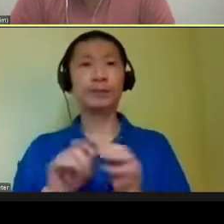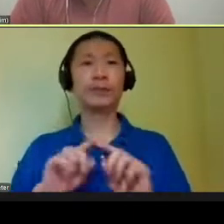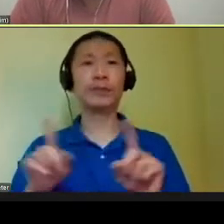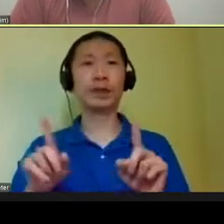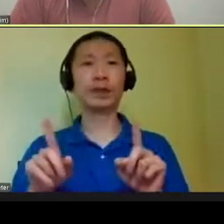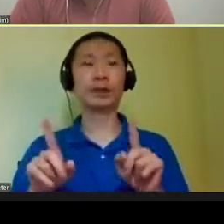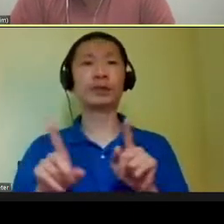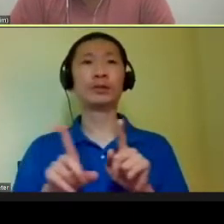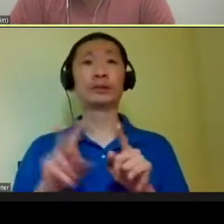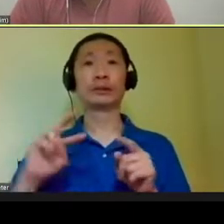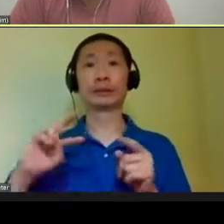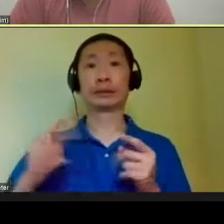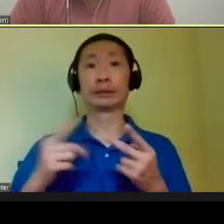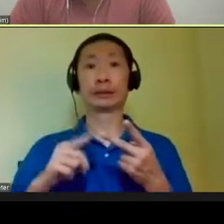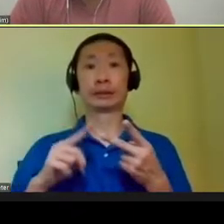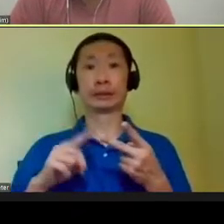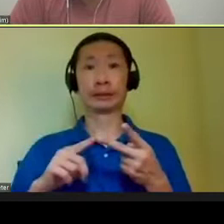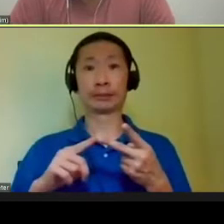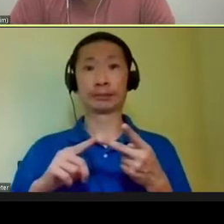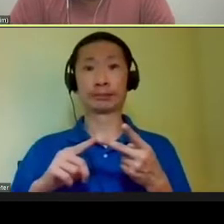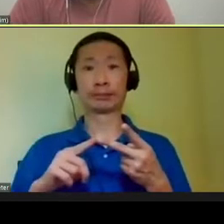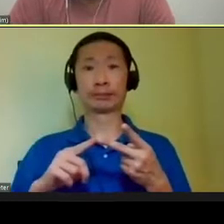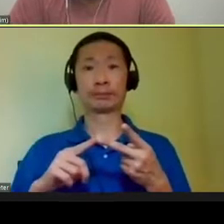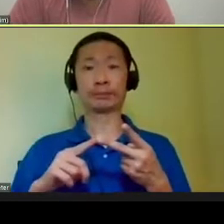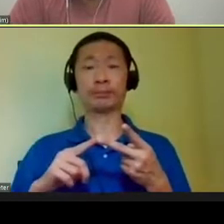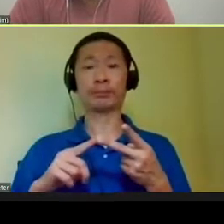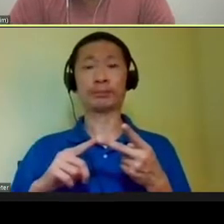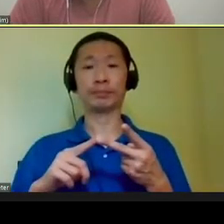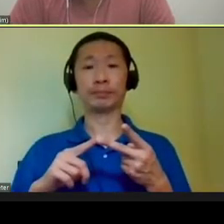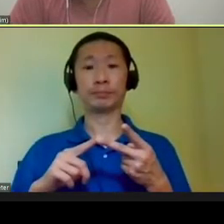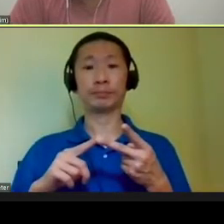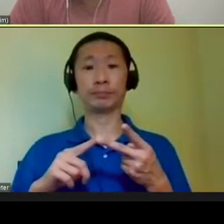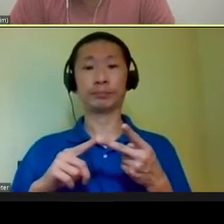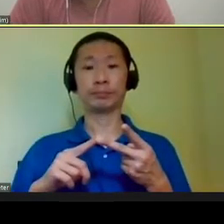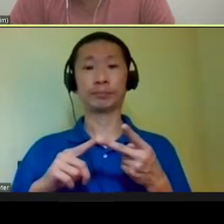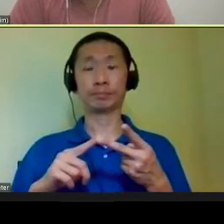But then the second thing that I want to say is I've been